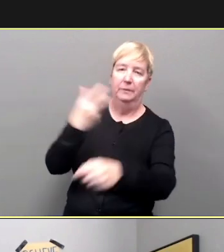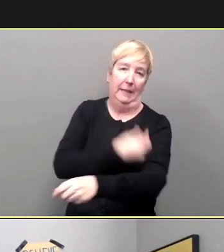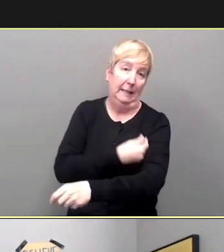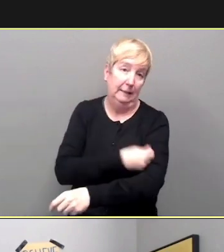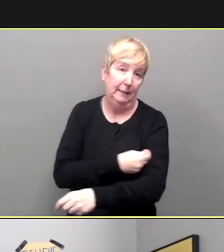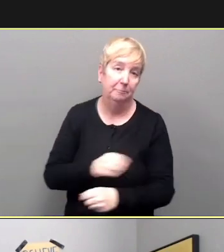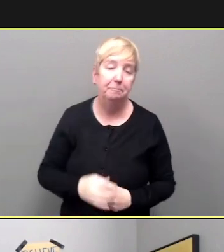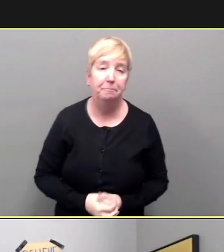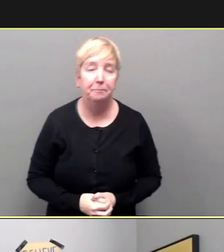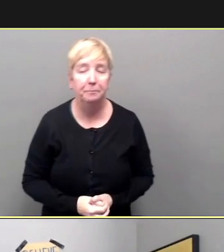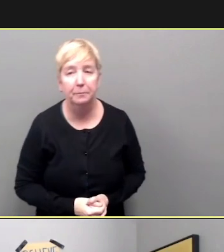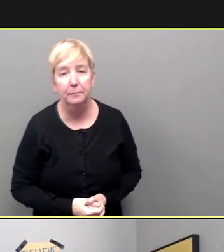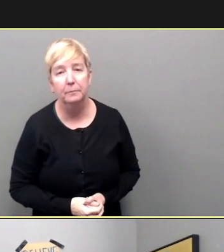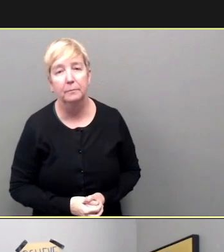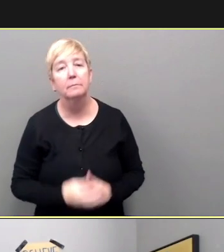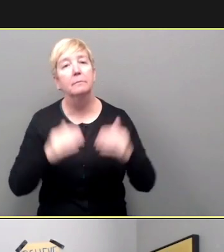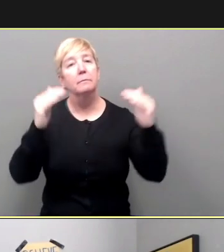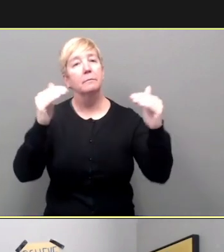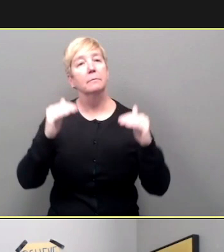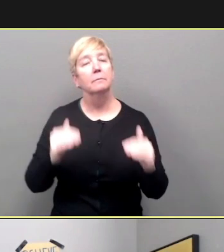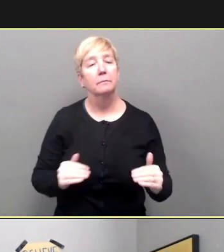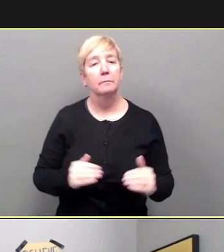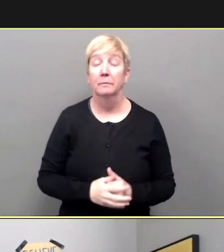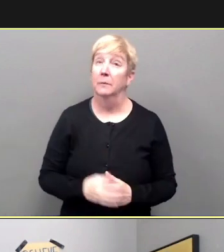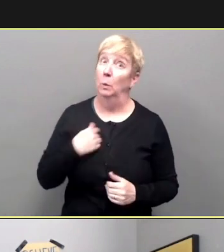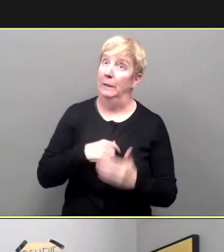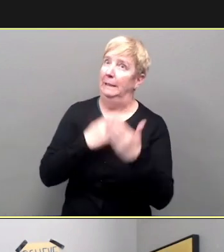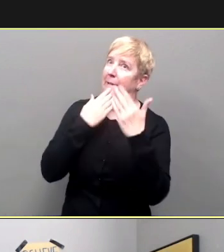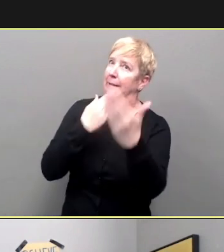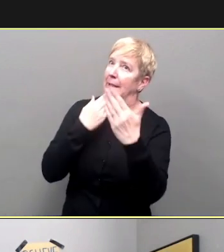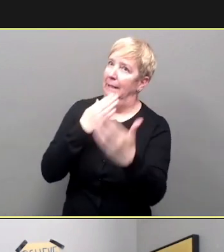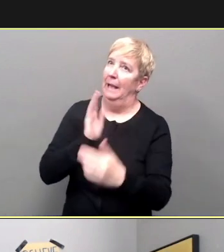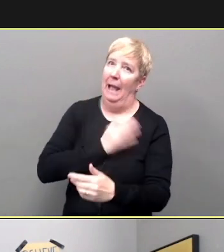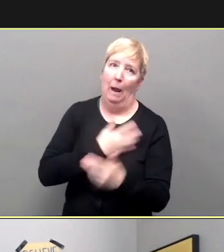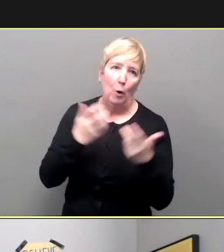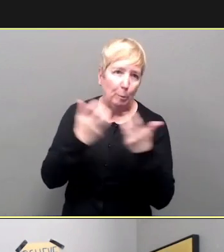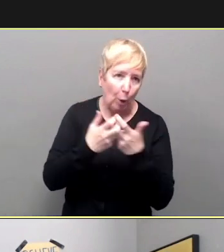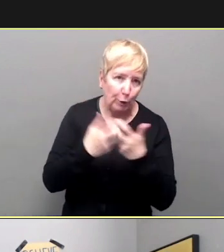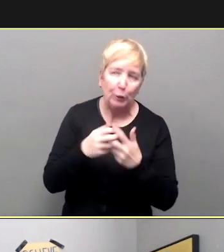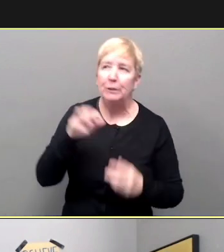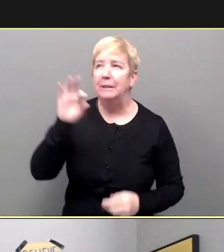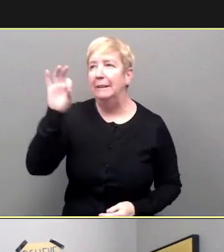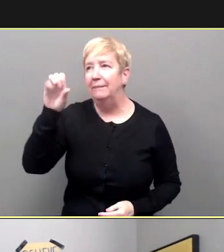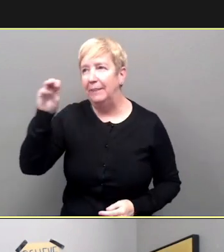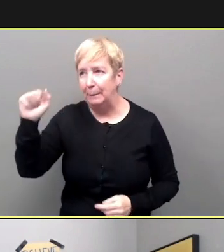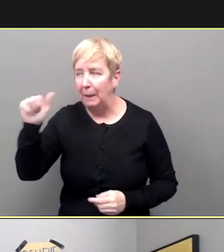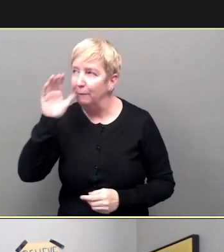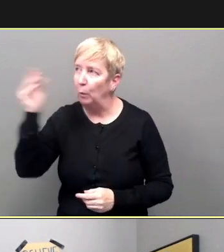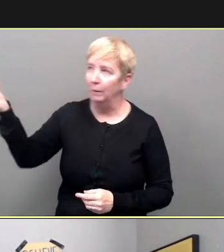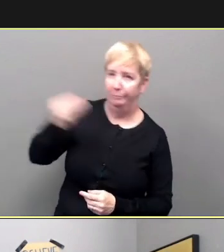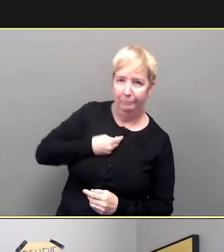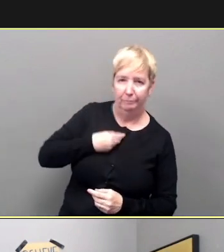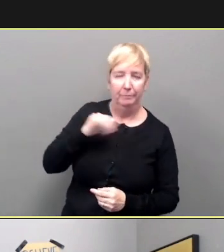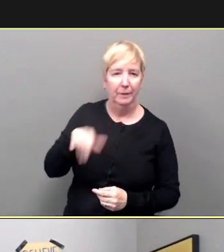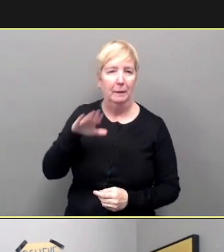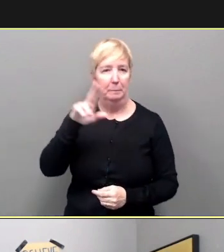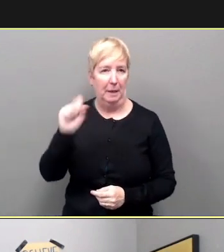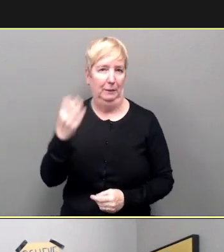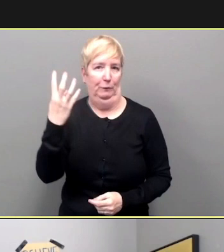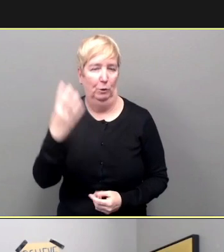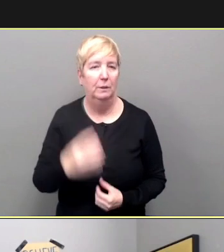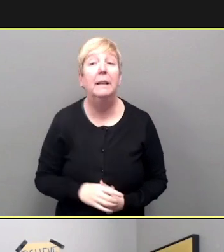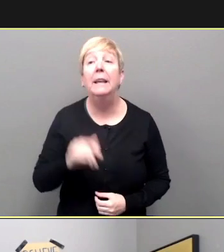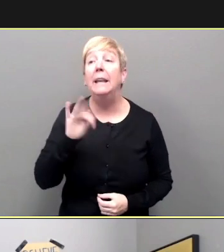Next slide. And we're really grateful for our partners at FEMA for getting that. If you're a church, a